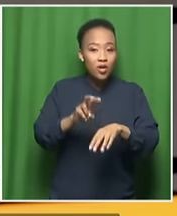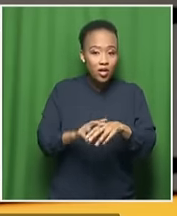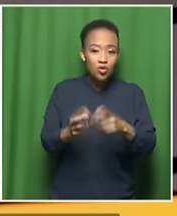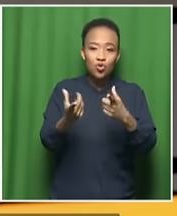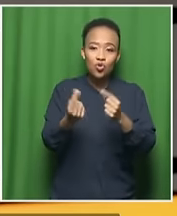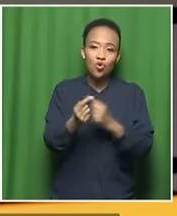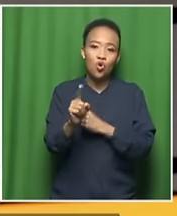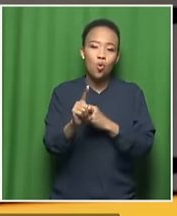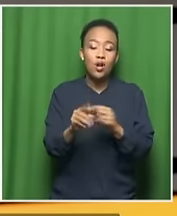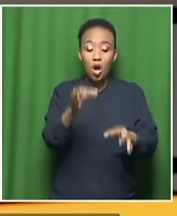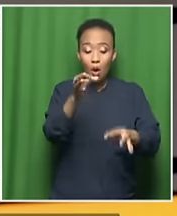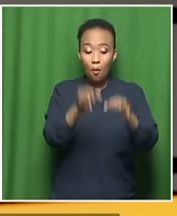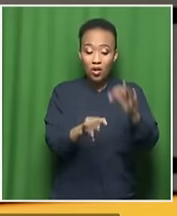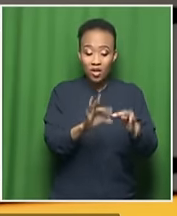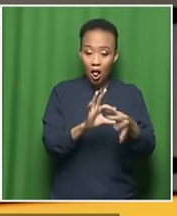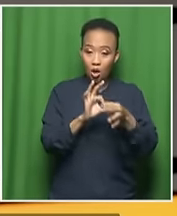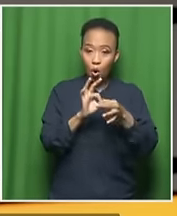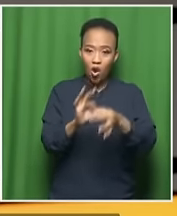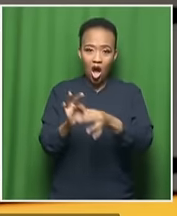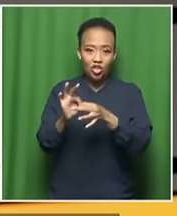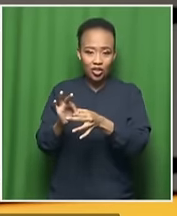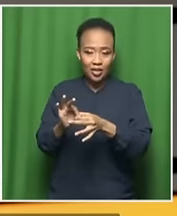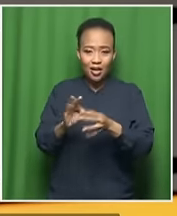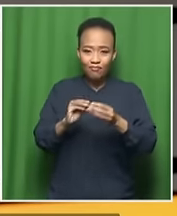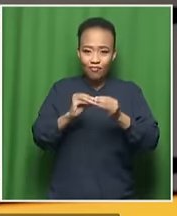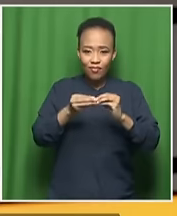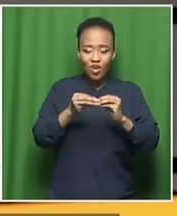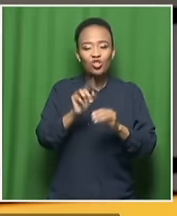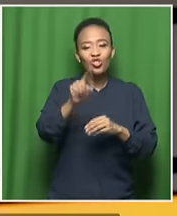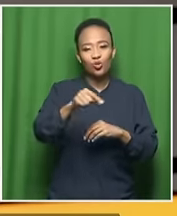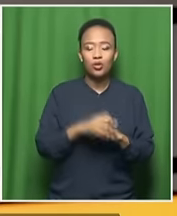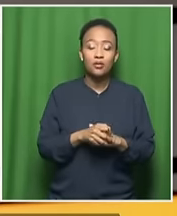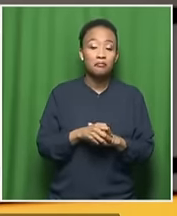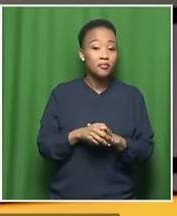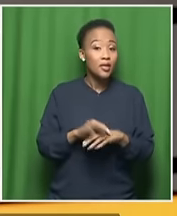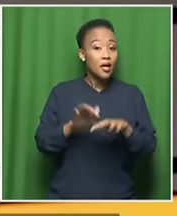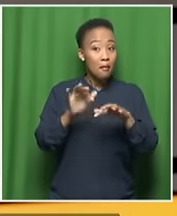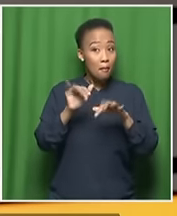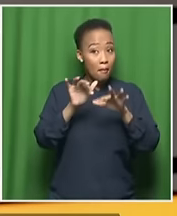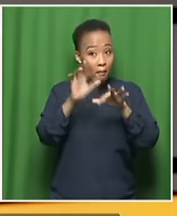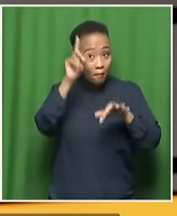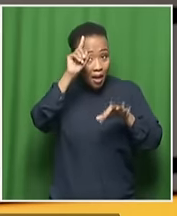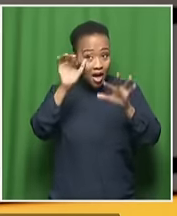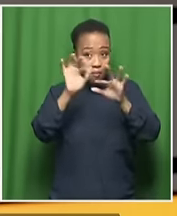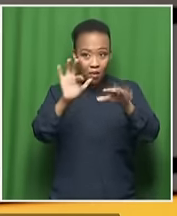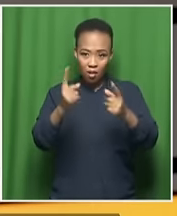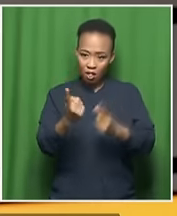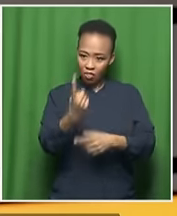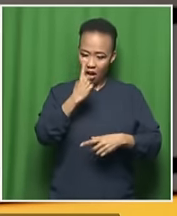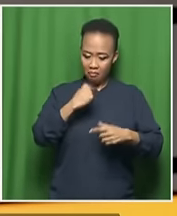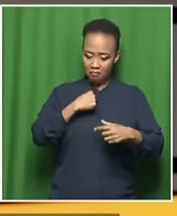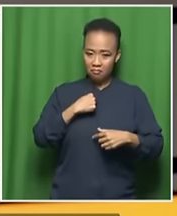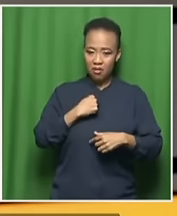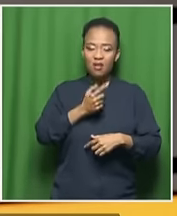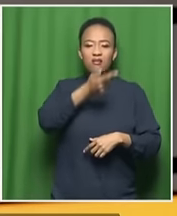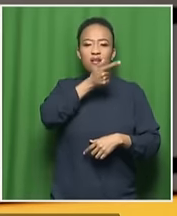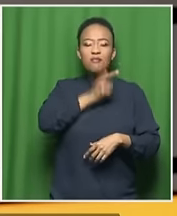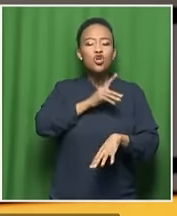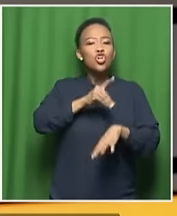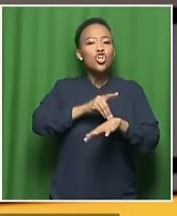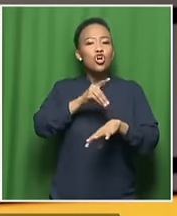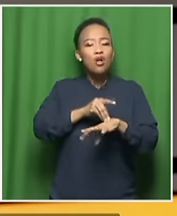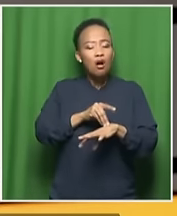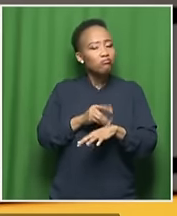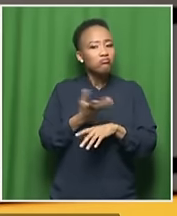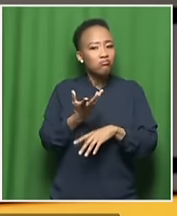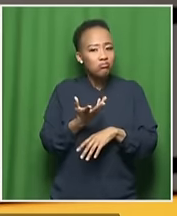political connections. And you know where I come? Black people come to me and they say, Dr. Groenewald, that's exactly what